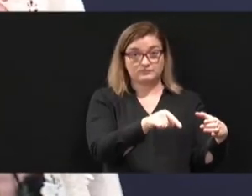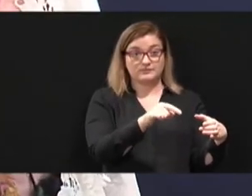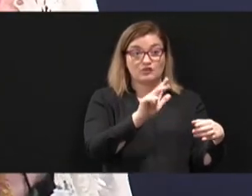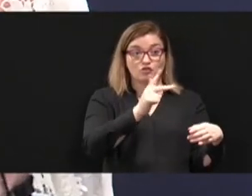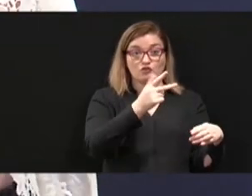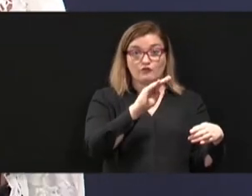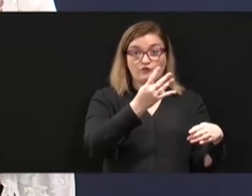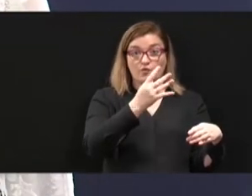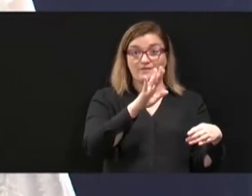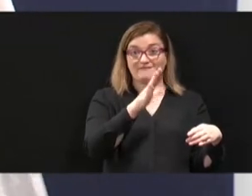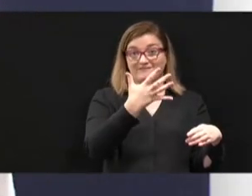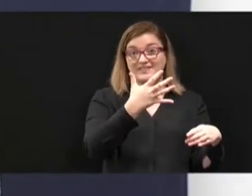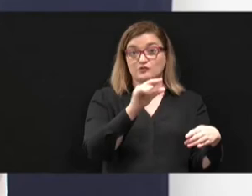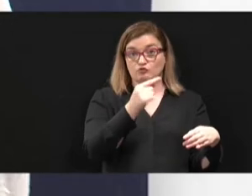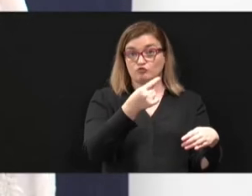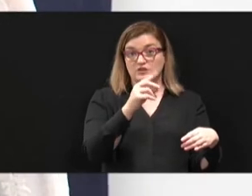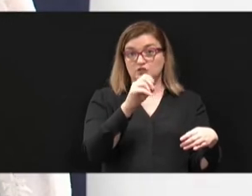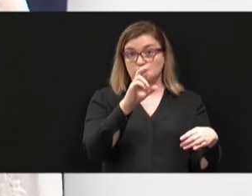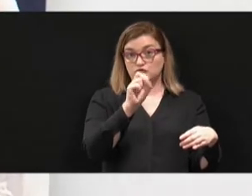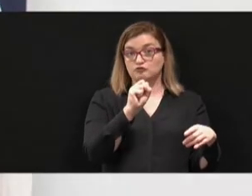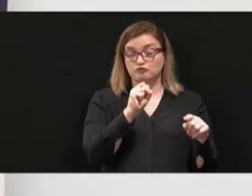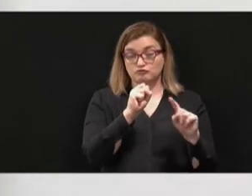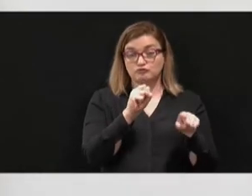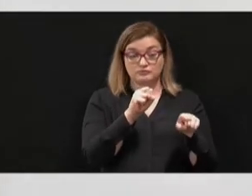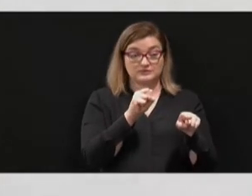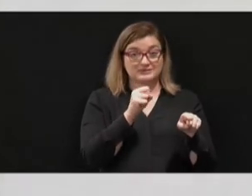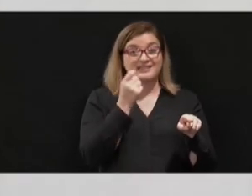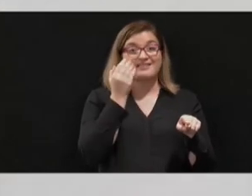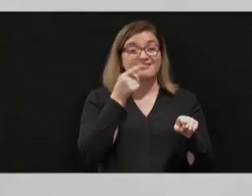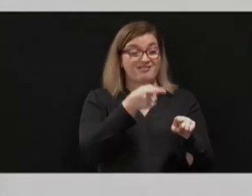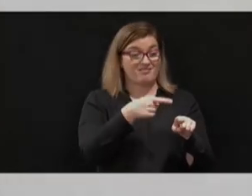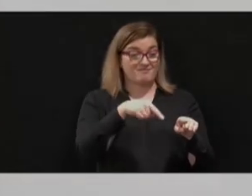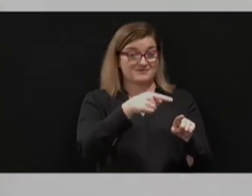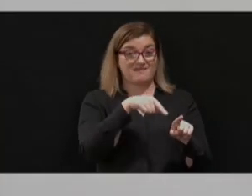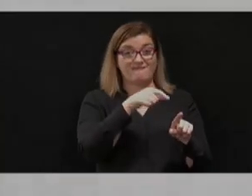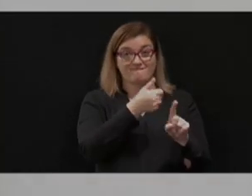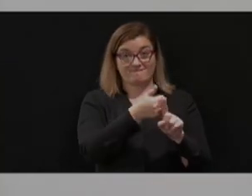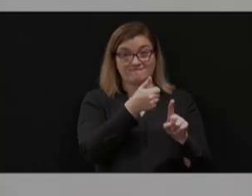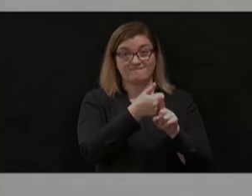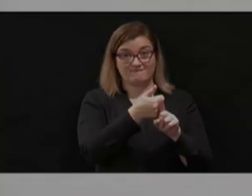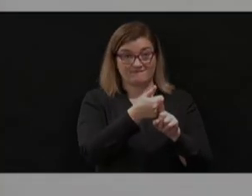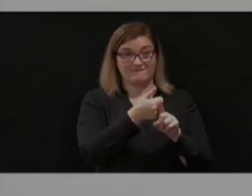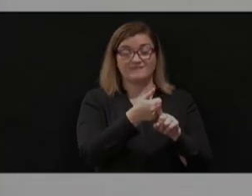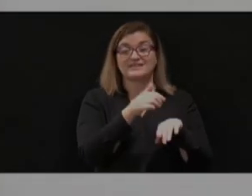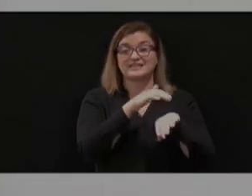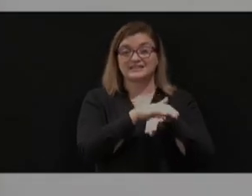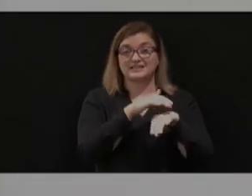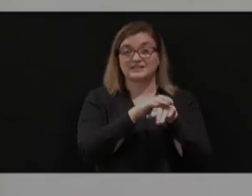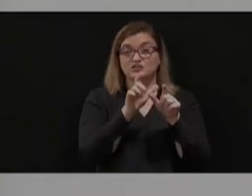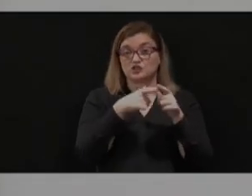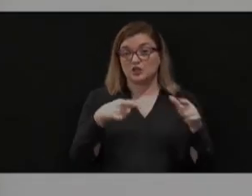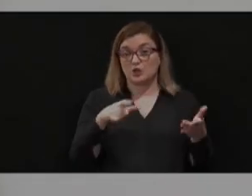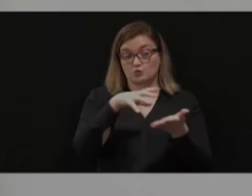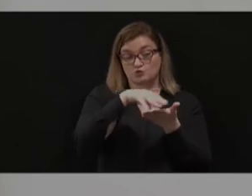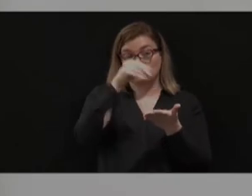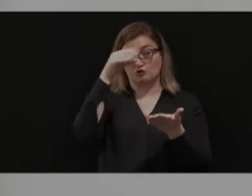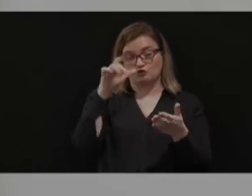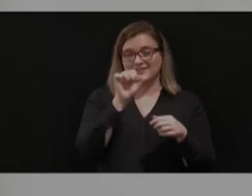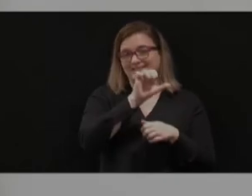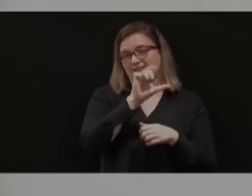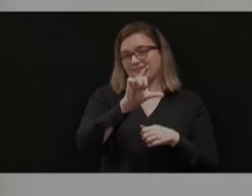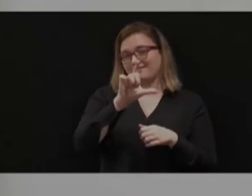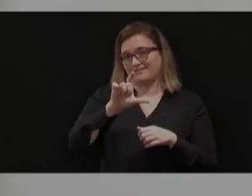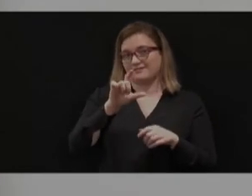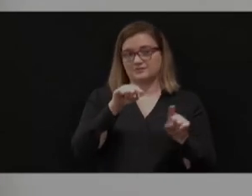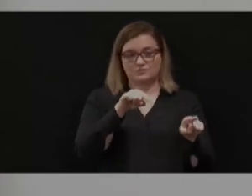graders because it was, they were English language learners and they did not know their letters. So they were using what we call